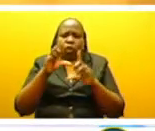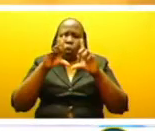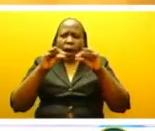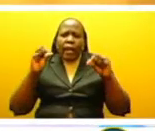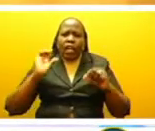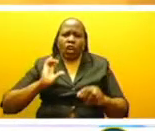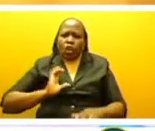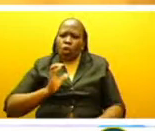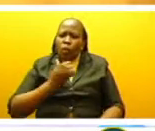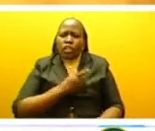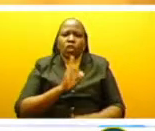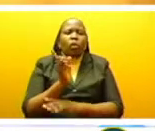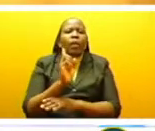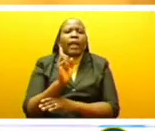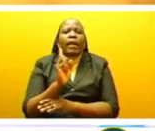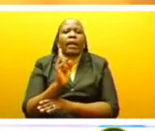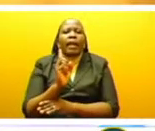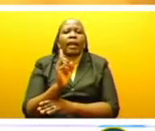My quick response: